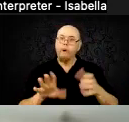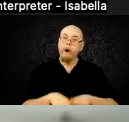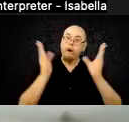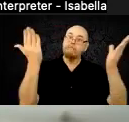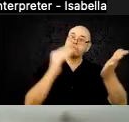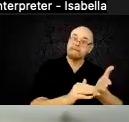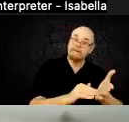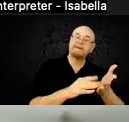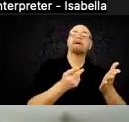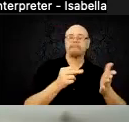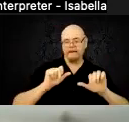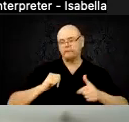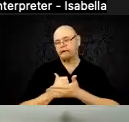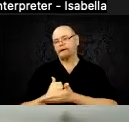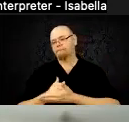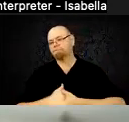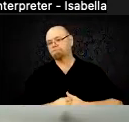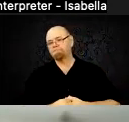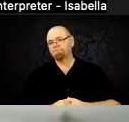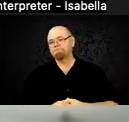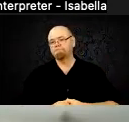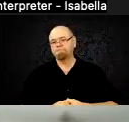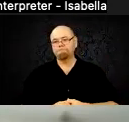those are things that we can help with as well.